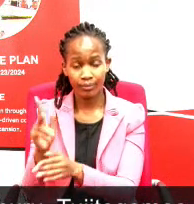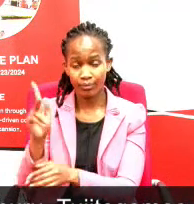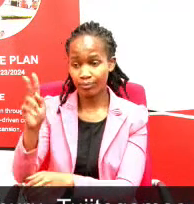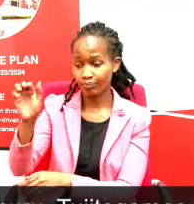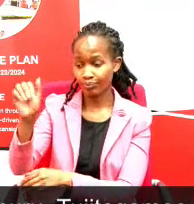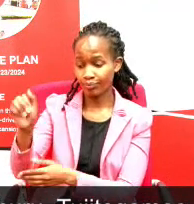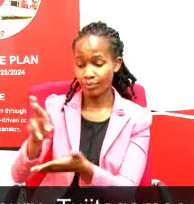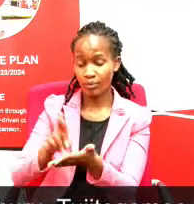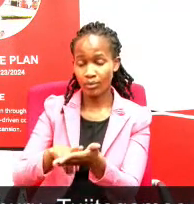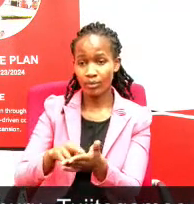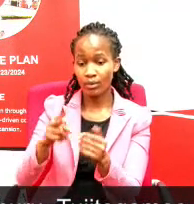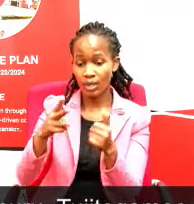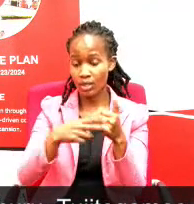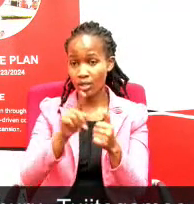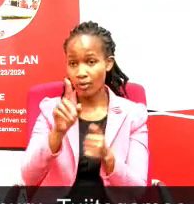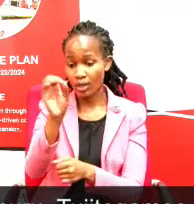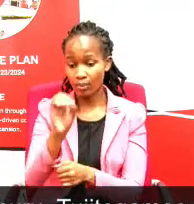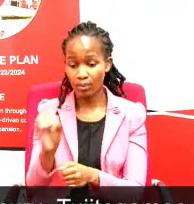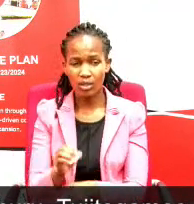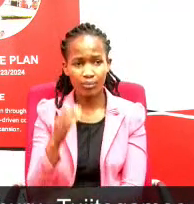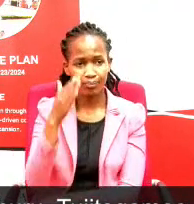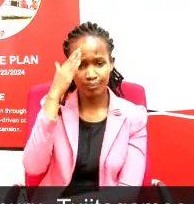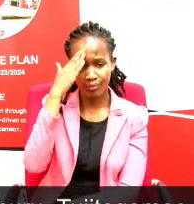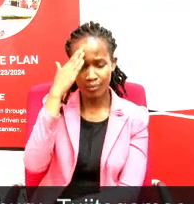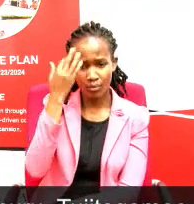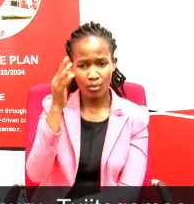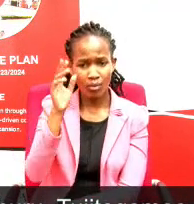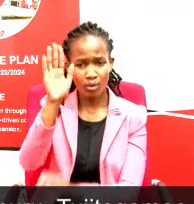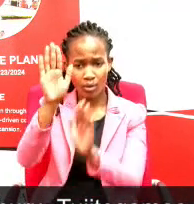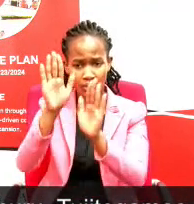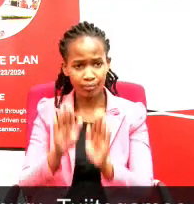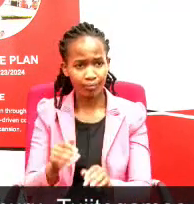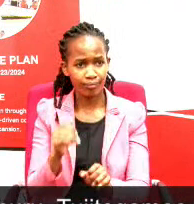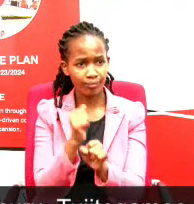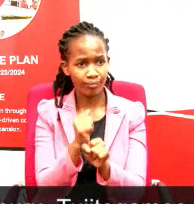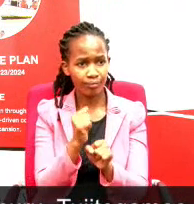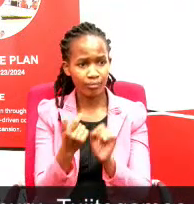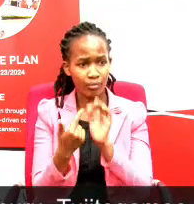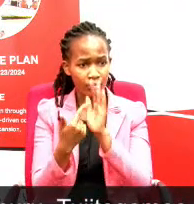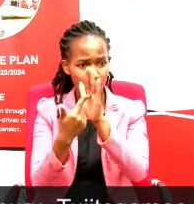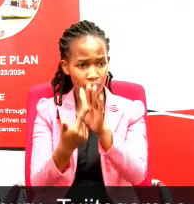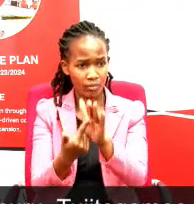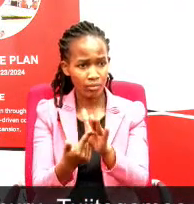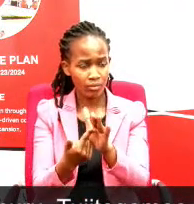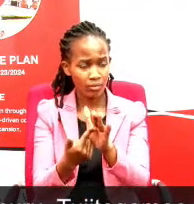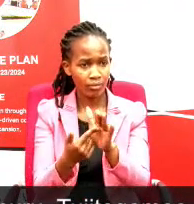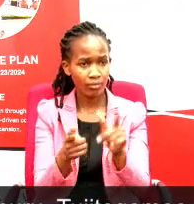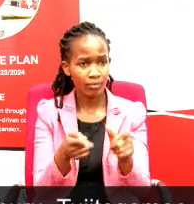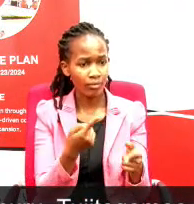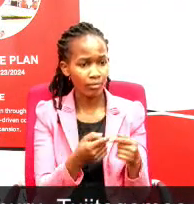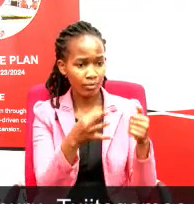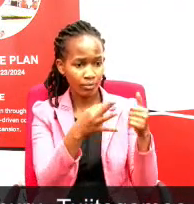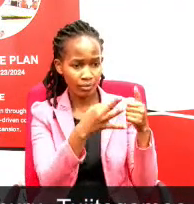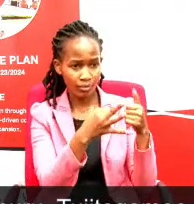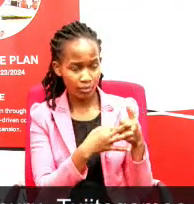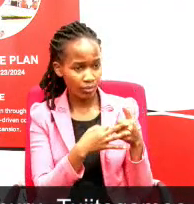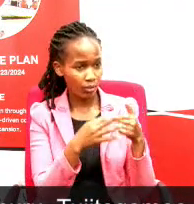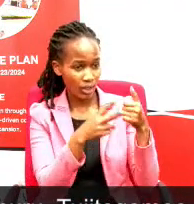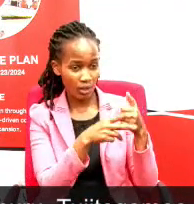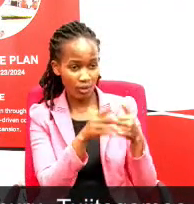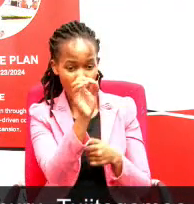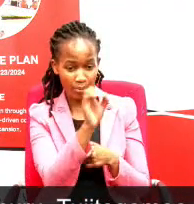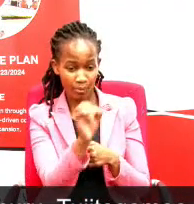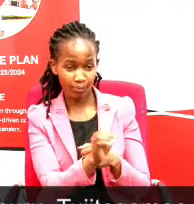KRA registered 71% realization of the key performance indicators and 87%